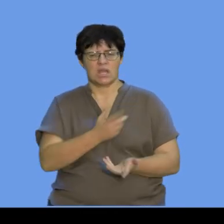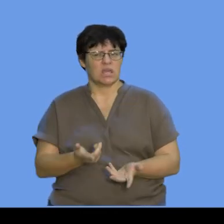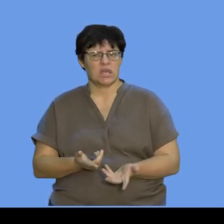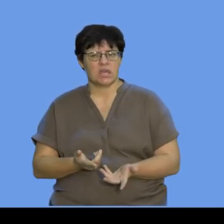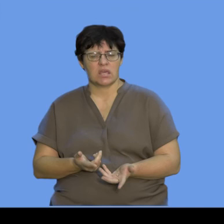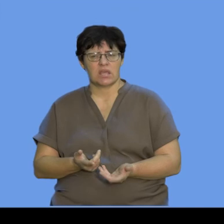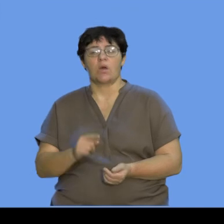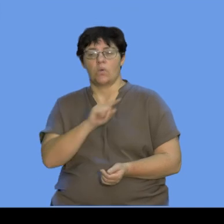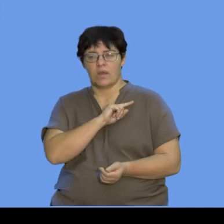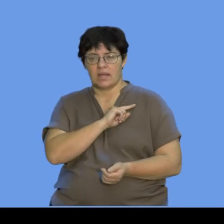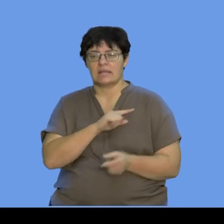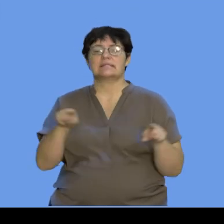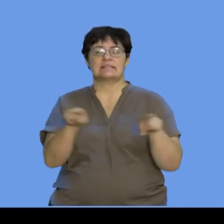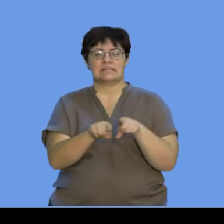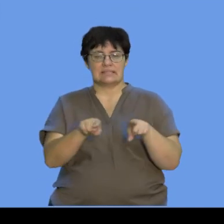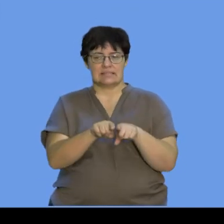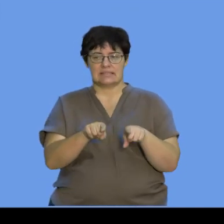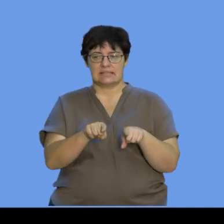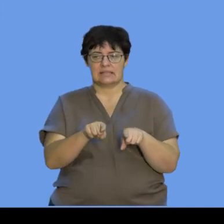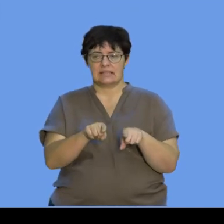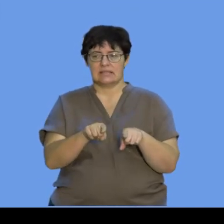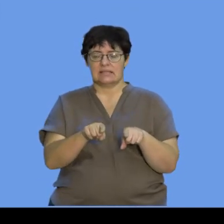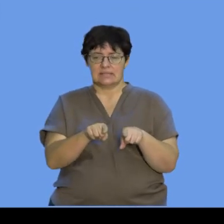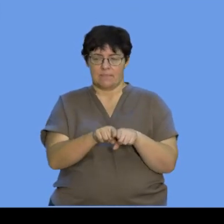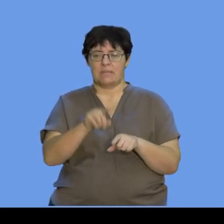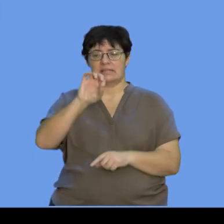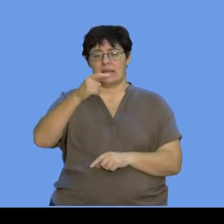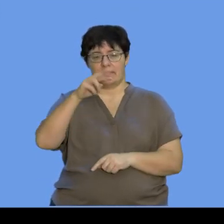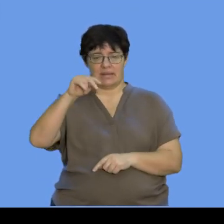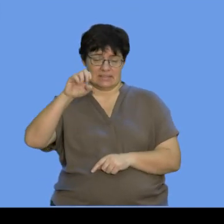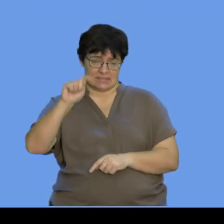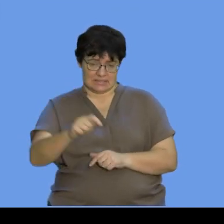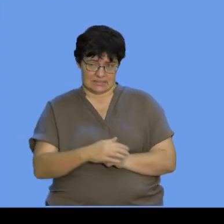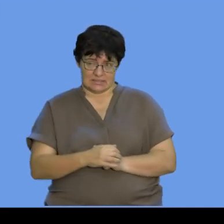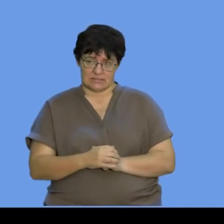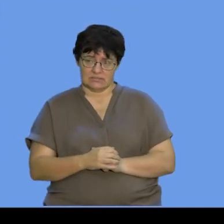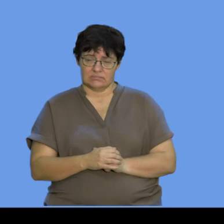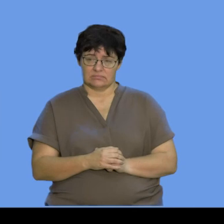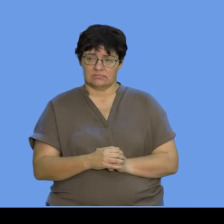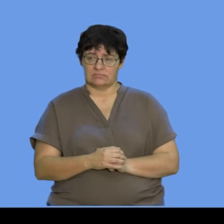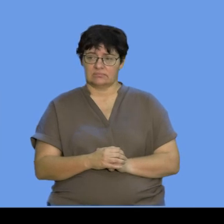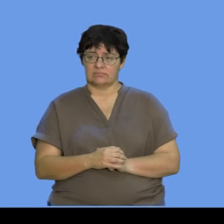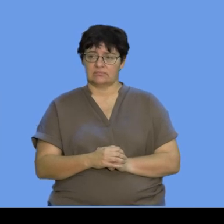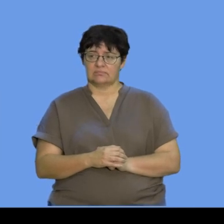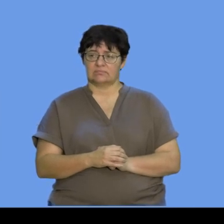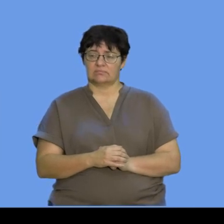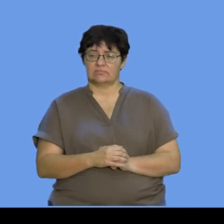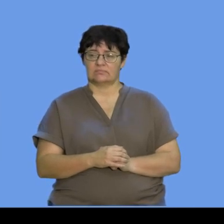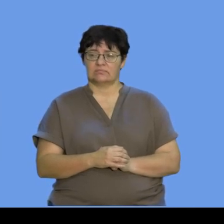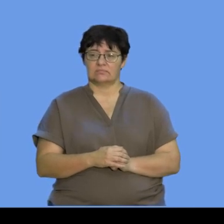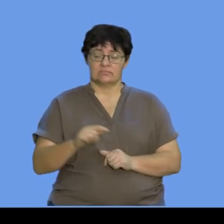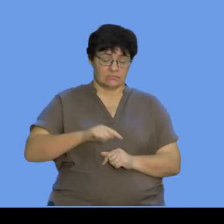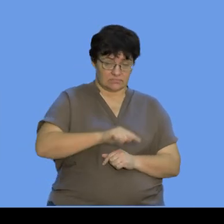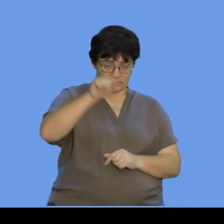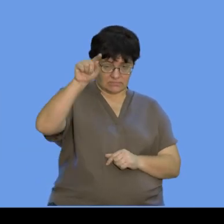X, Y, because of same segment. So you will just write them down in order